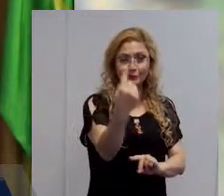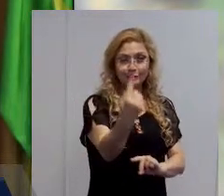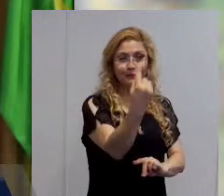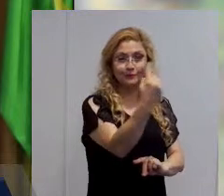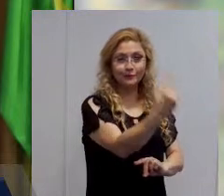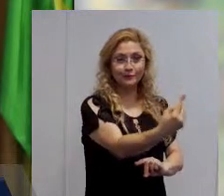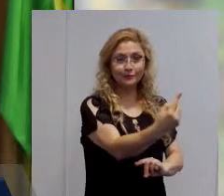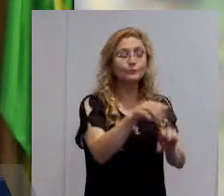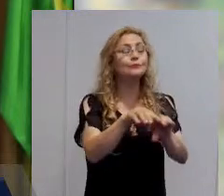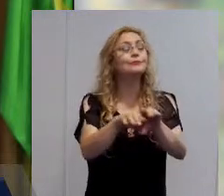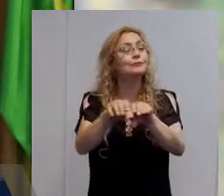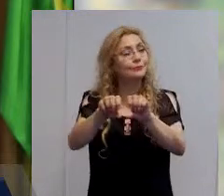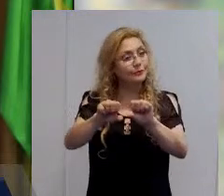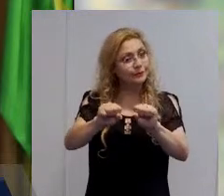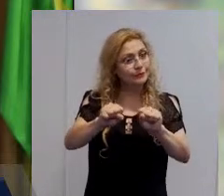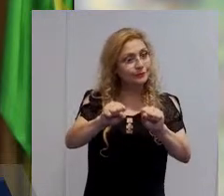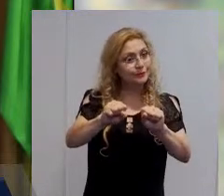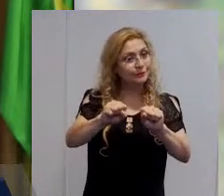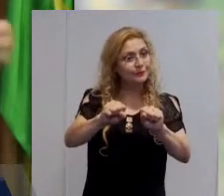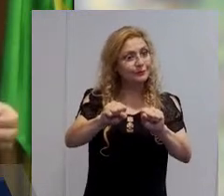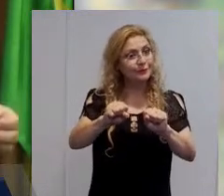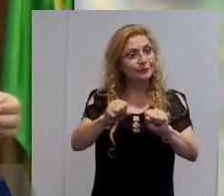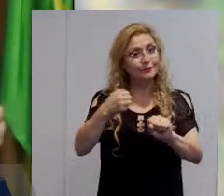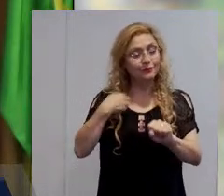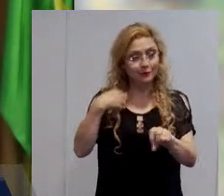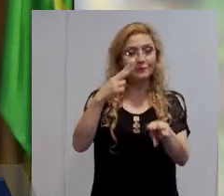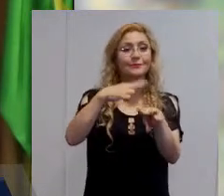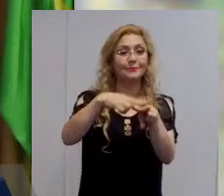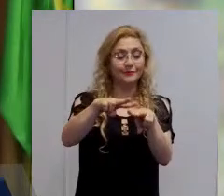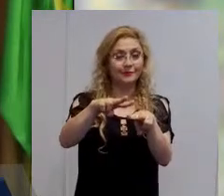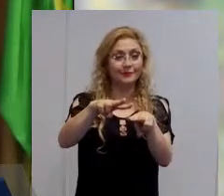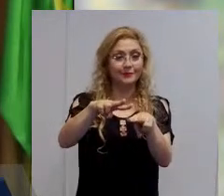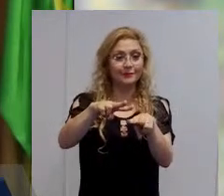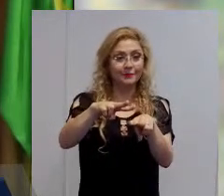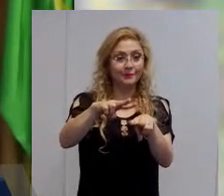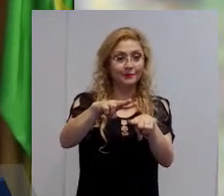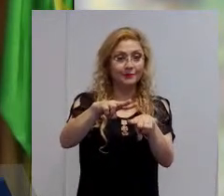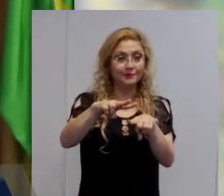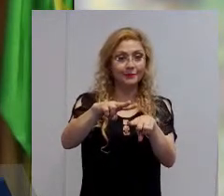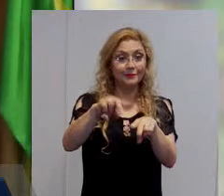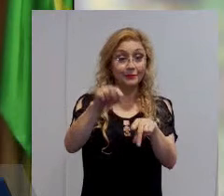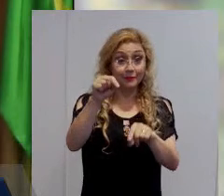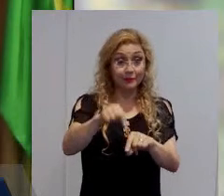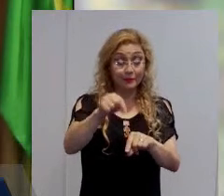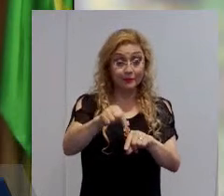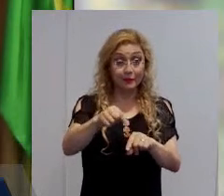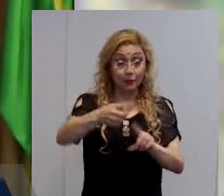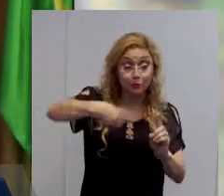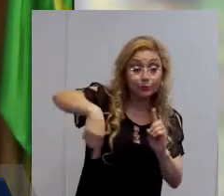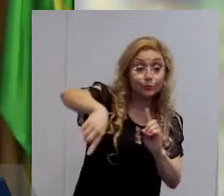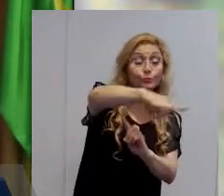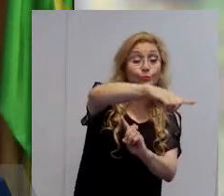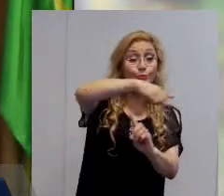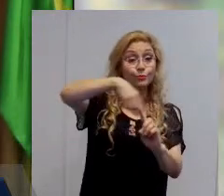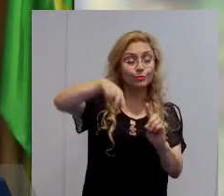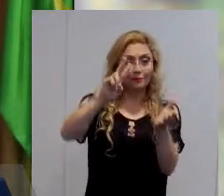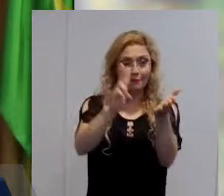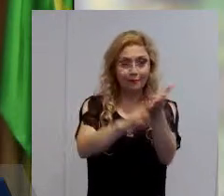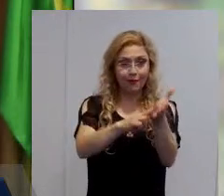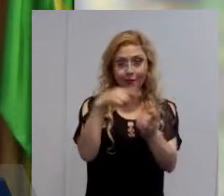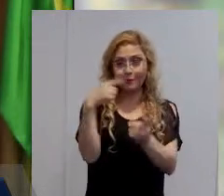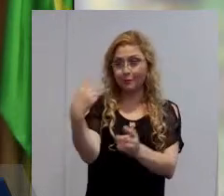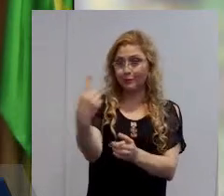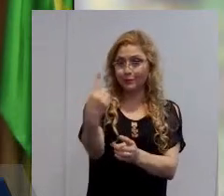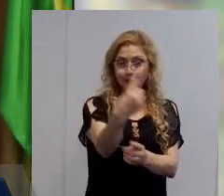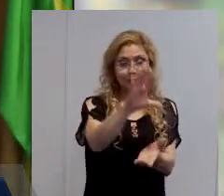let's one by one do good on this commitment, this promise. What can each individual do to make